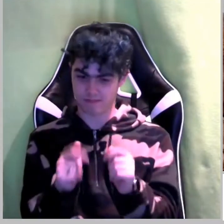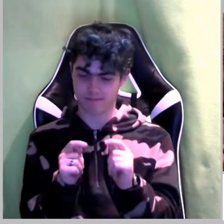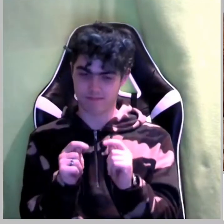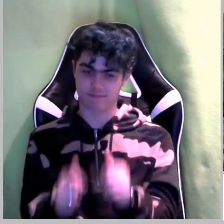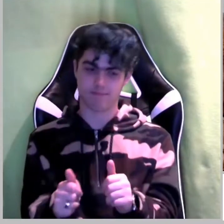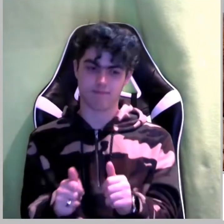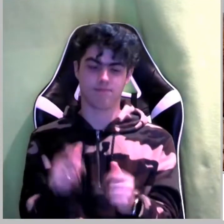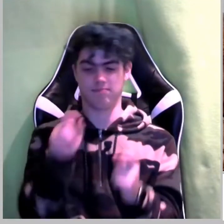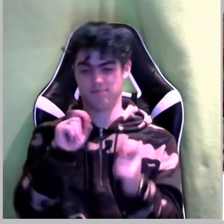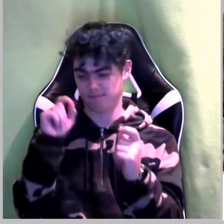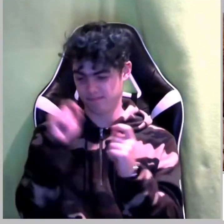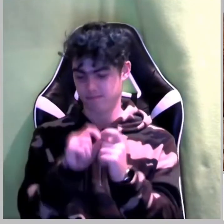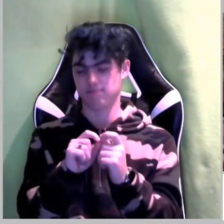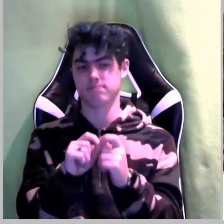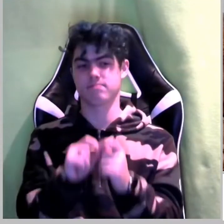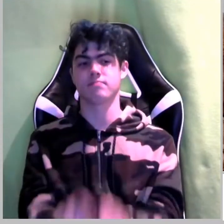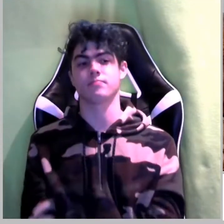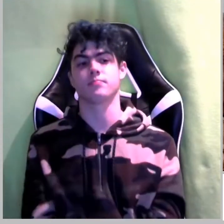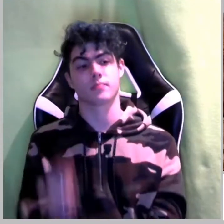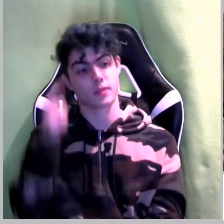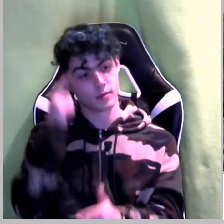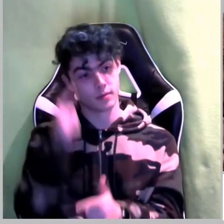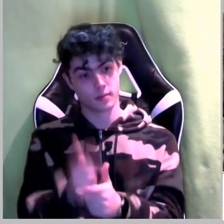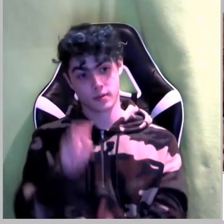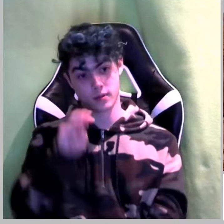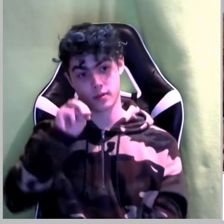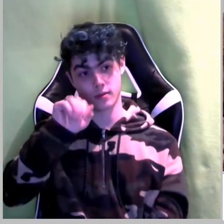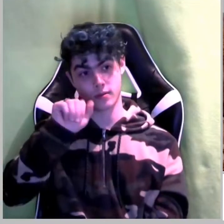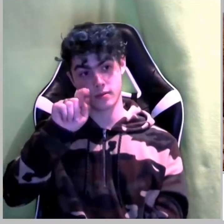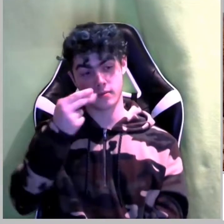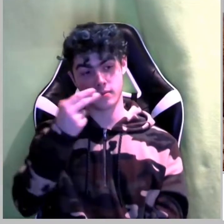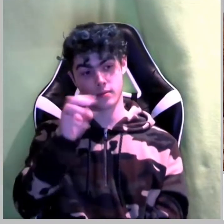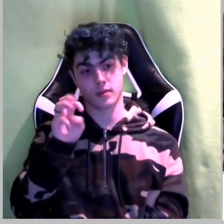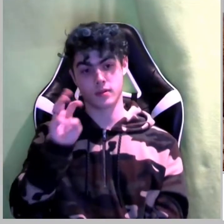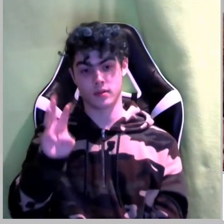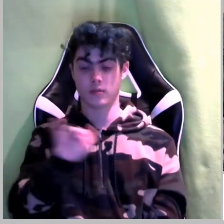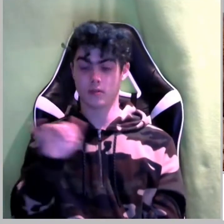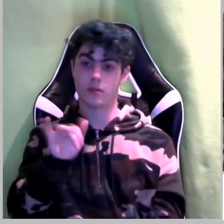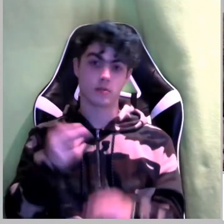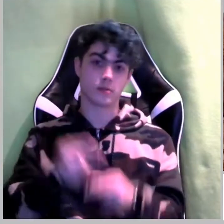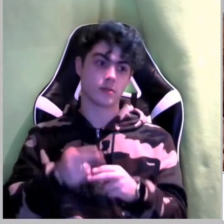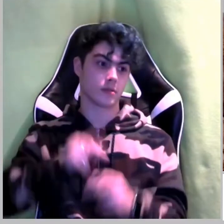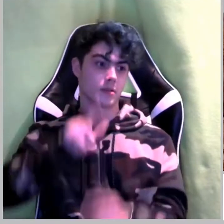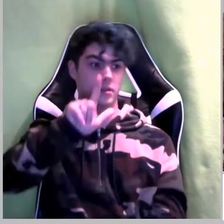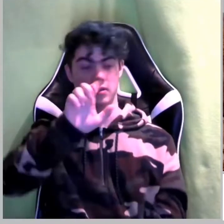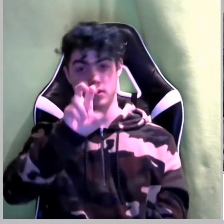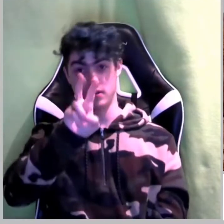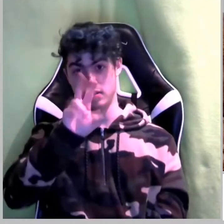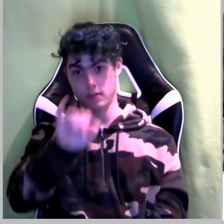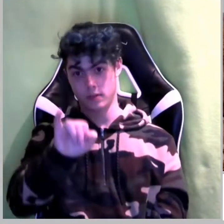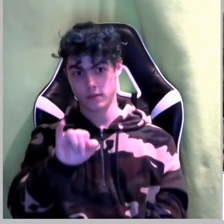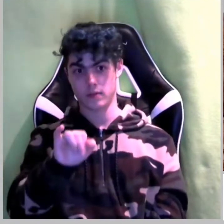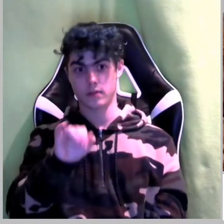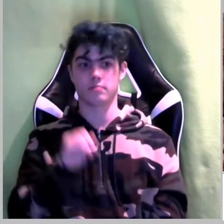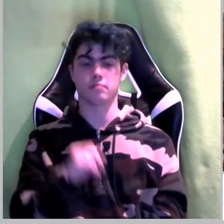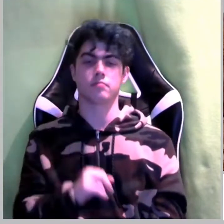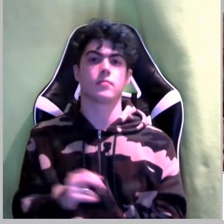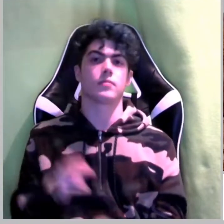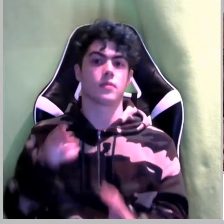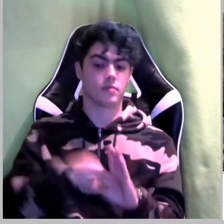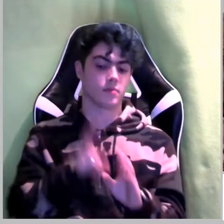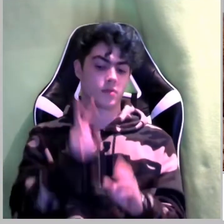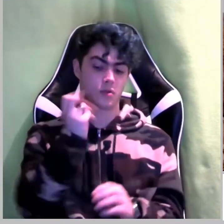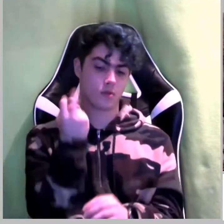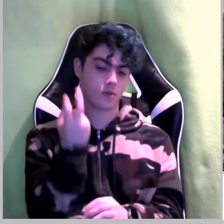Matthew, also known as Levi, was one of the 12 disciples. 3 quick notes. Matthew was a tax